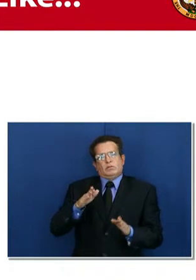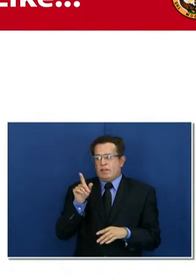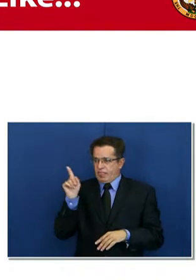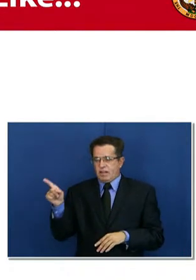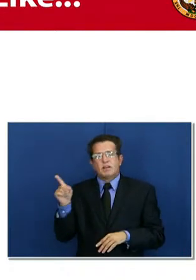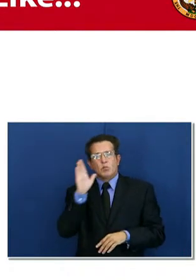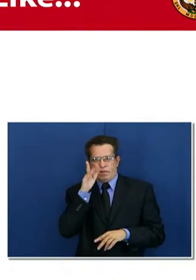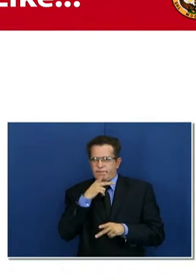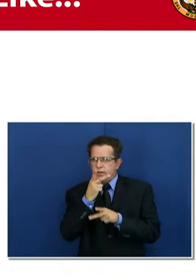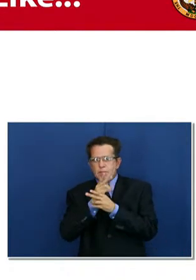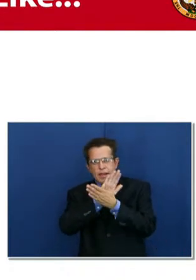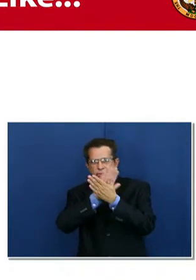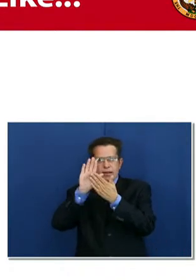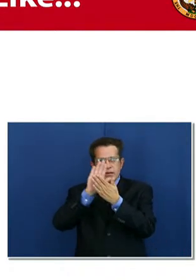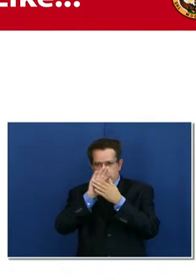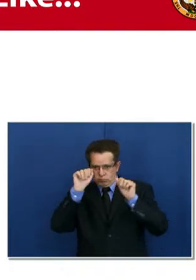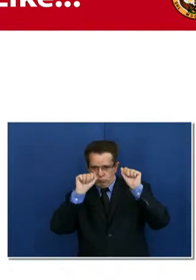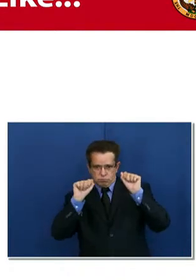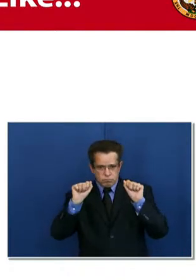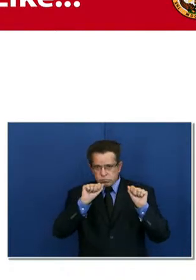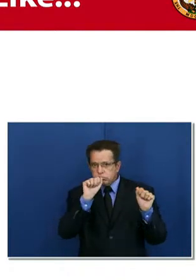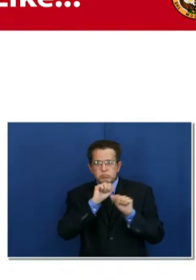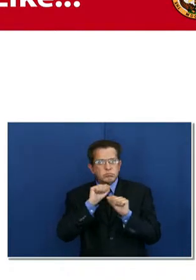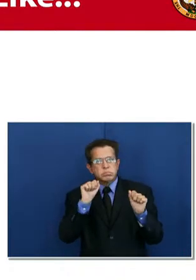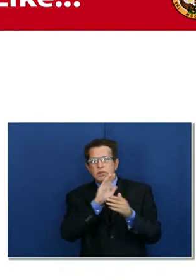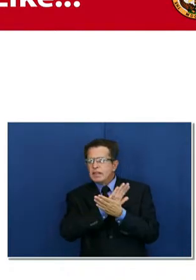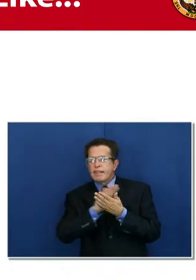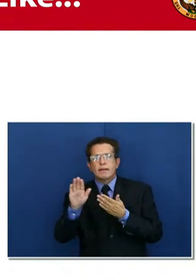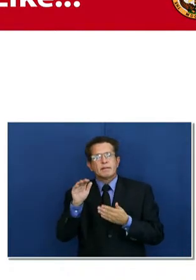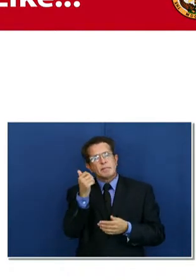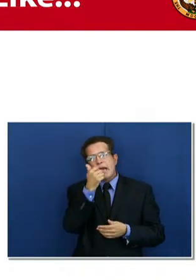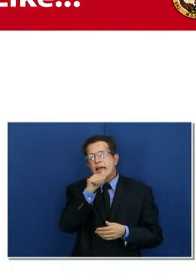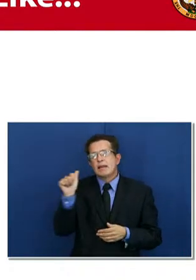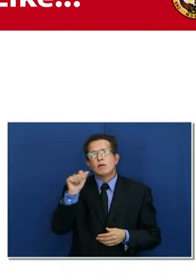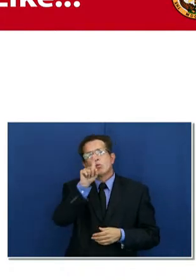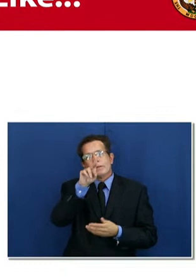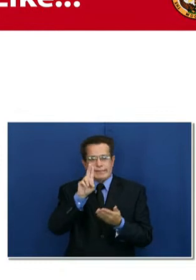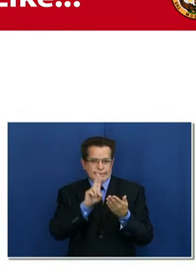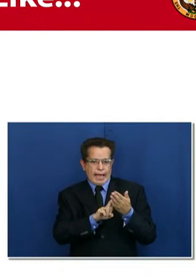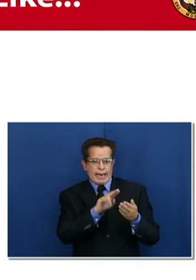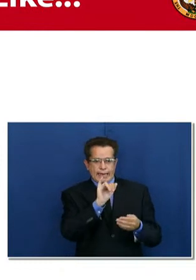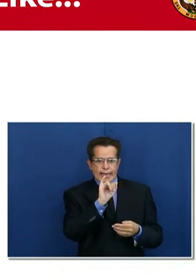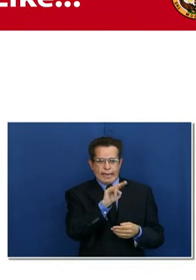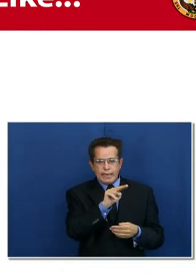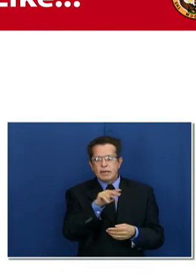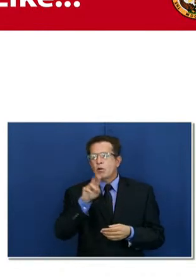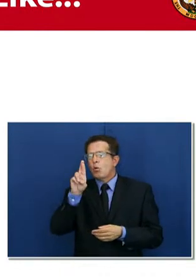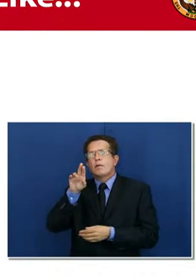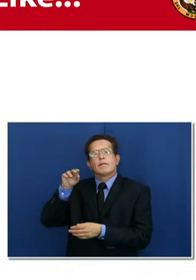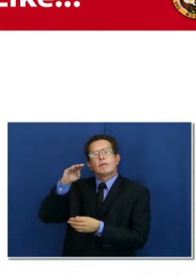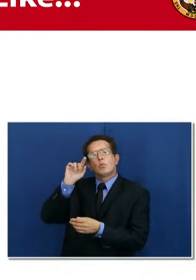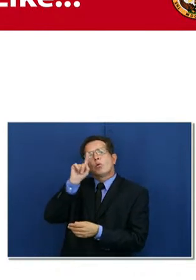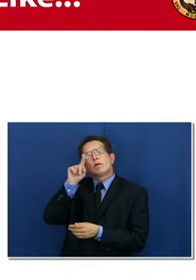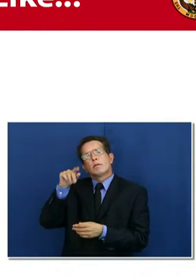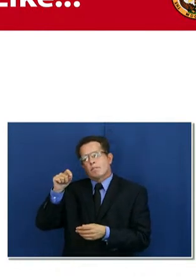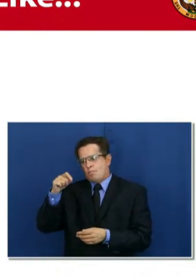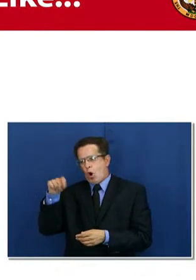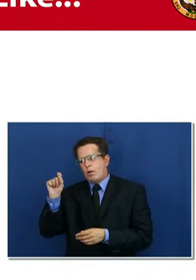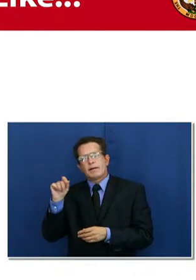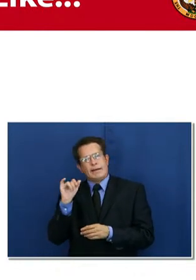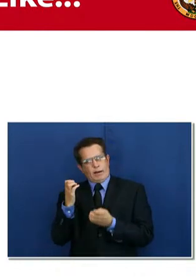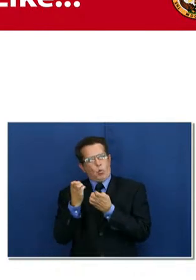disinfecting protocols of any shareable items, whether that's the stylus that they would sign into, or the ballot marking device, which is